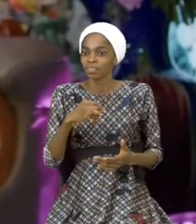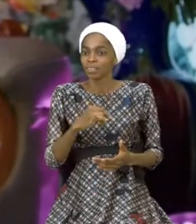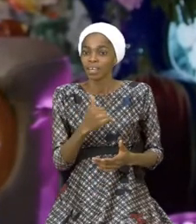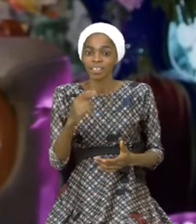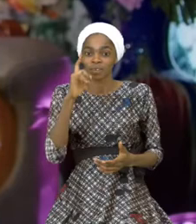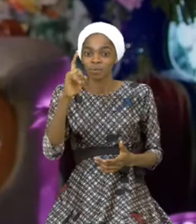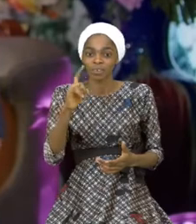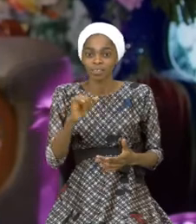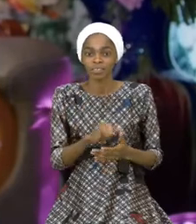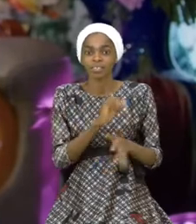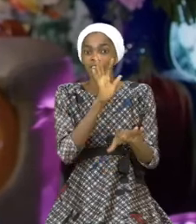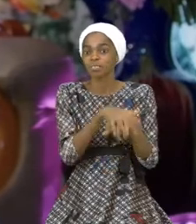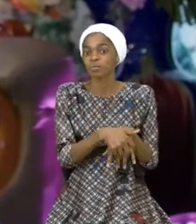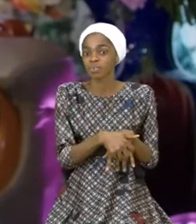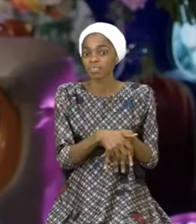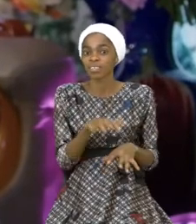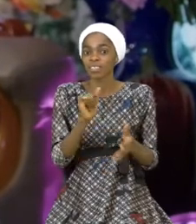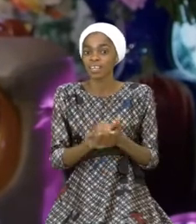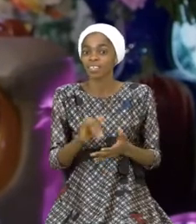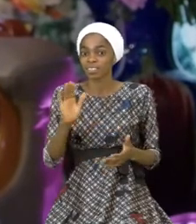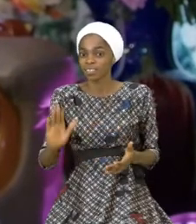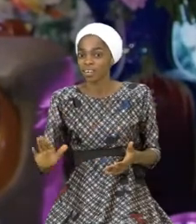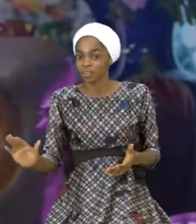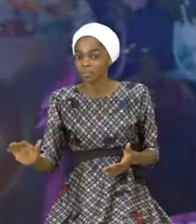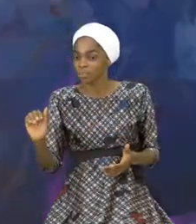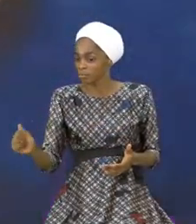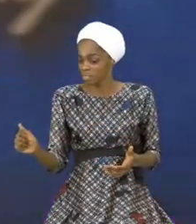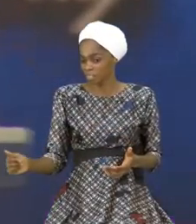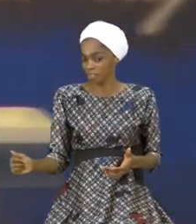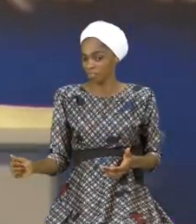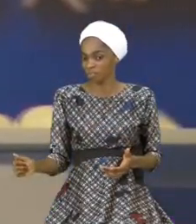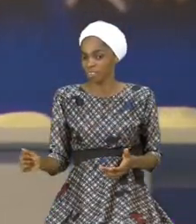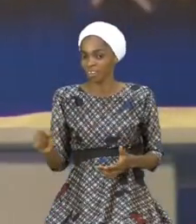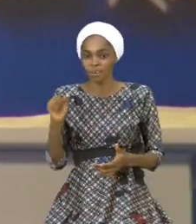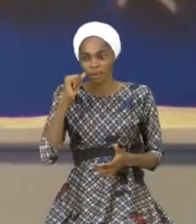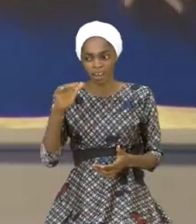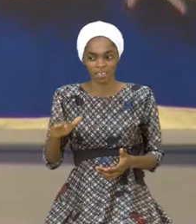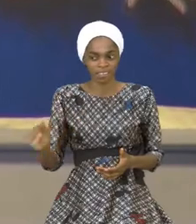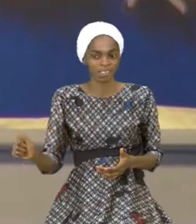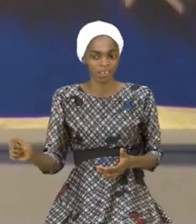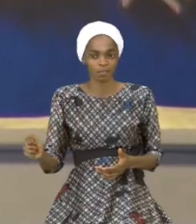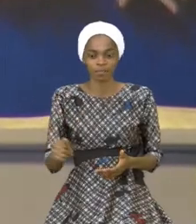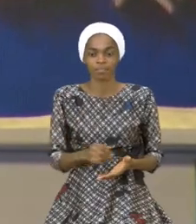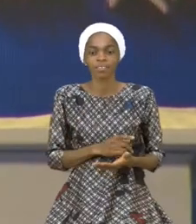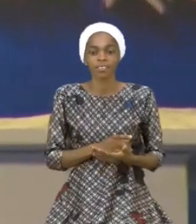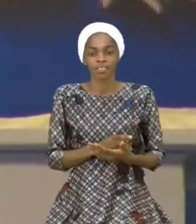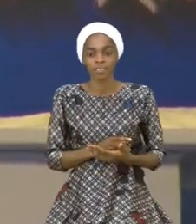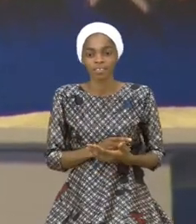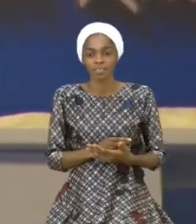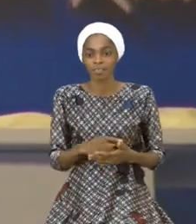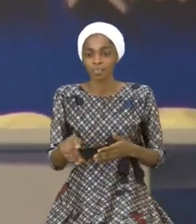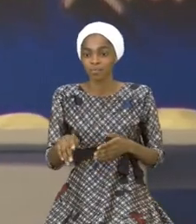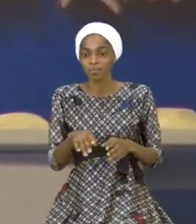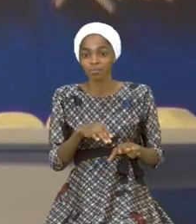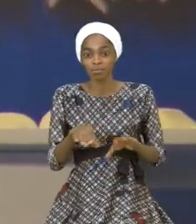Anyone hypocritical, that child himself, herself, plays hide and